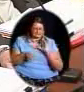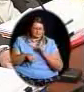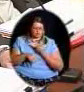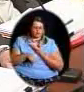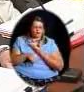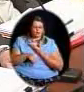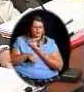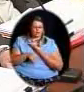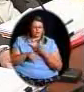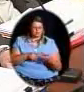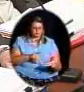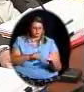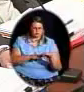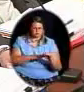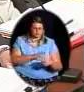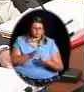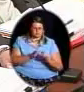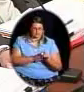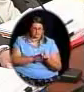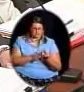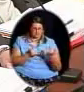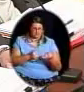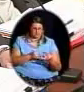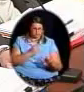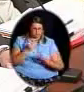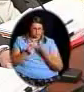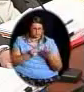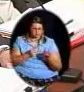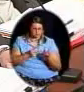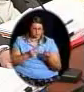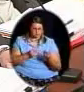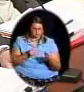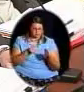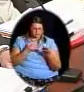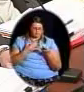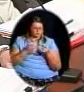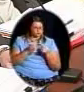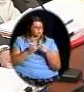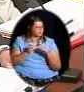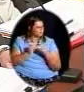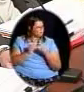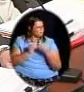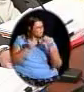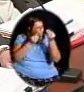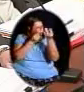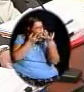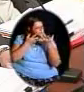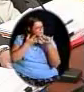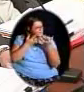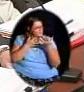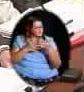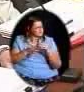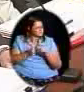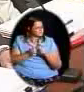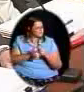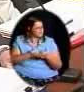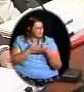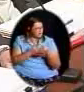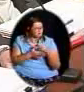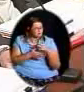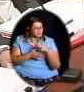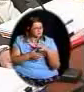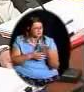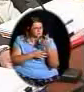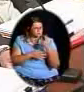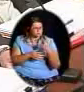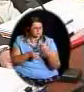time. As we have visited with them, they're going to provide some more supporting data to help us understand exactly how the assessment is